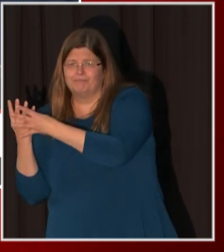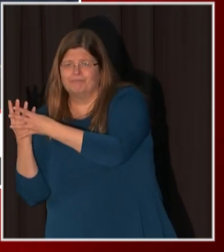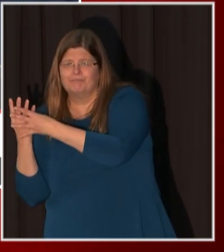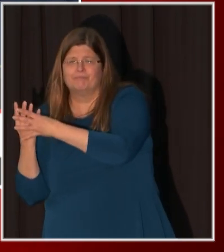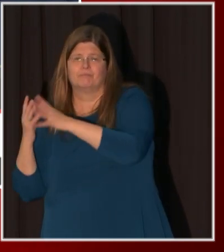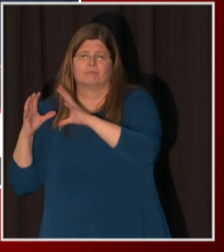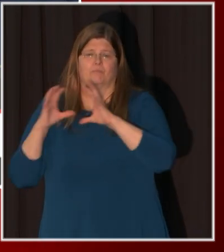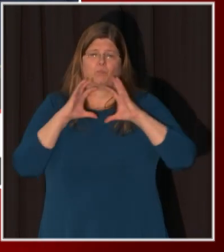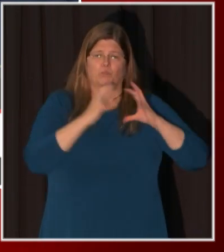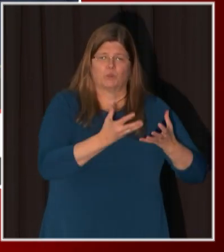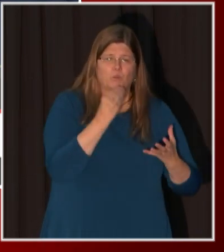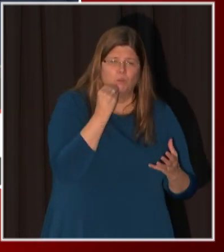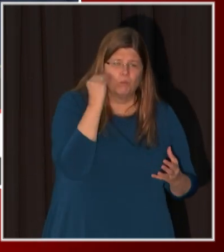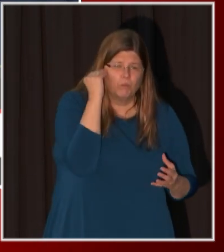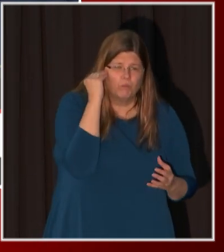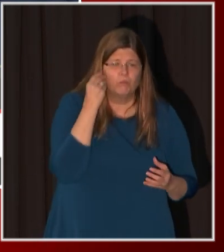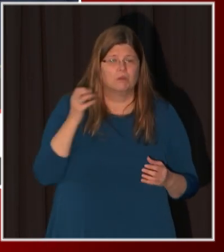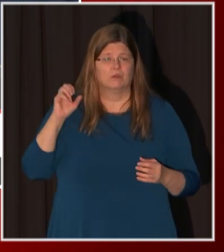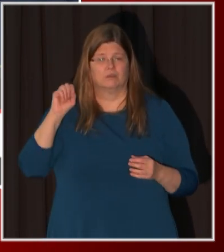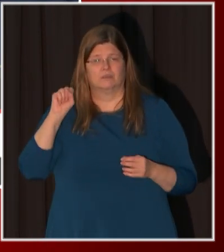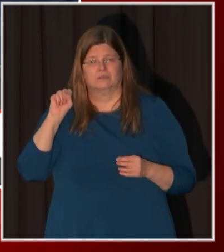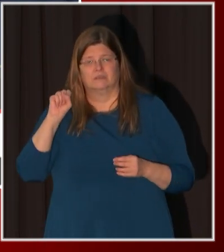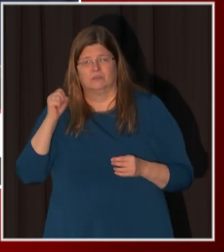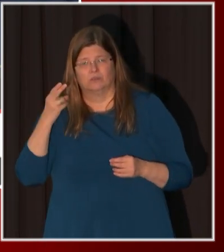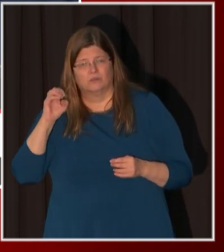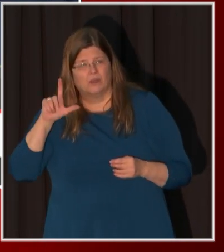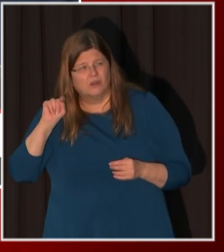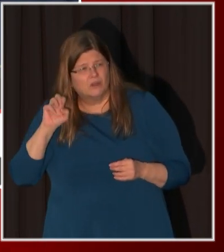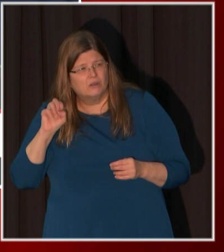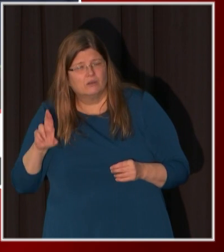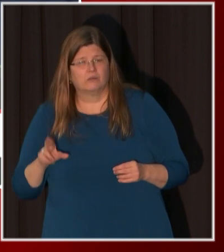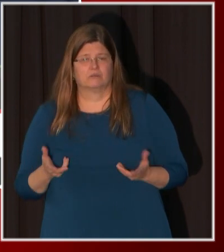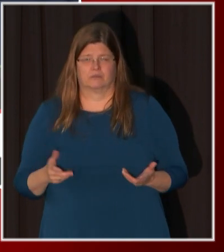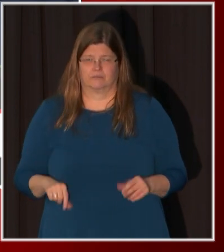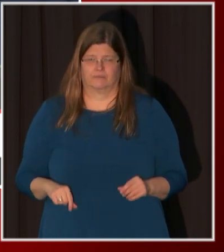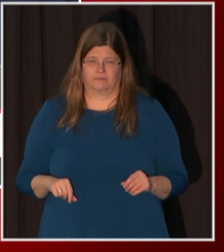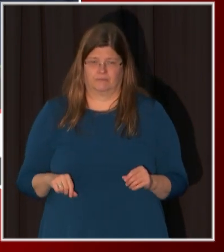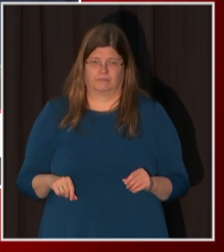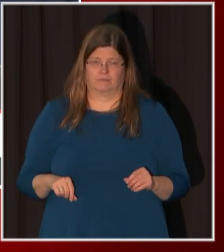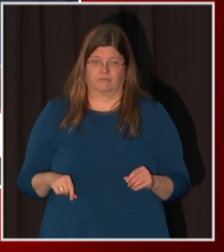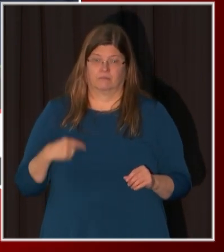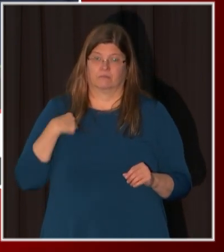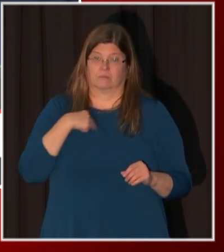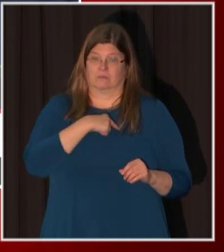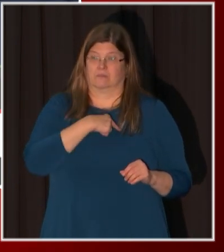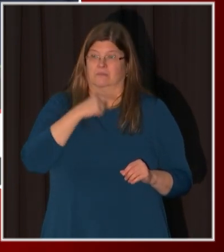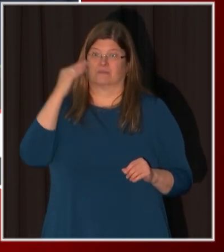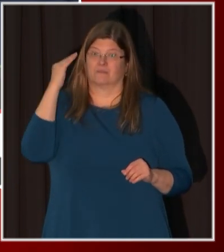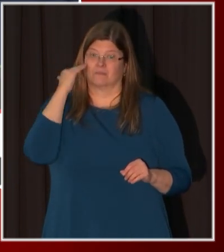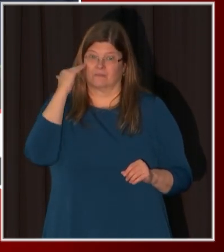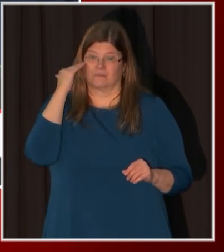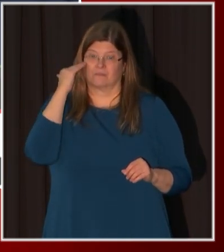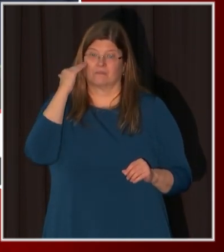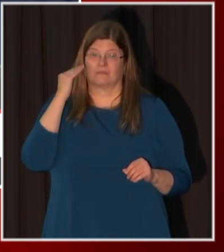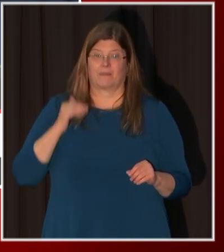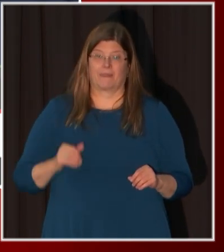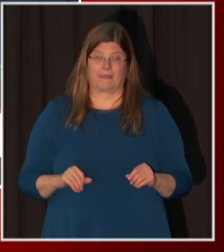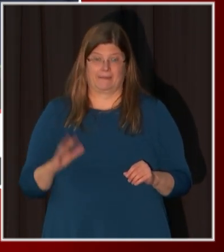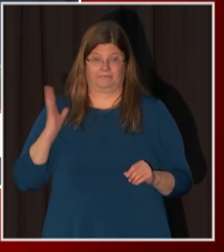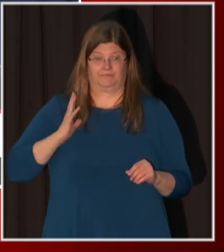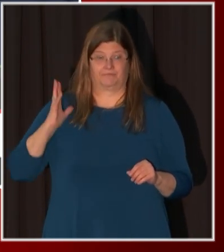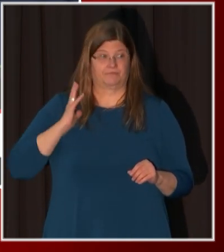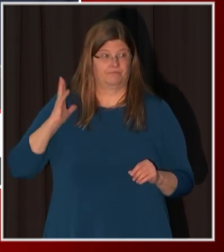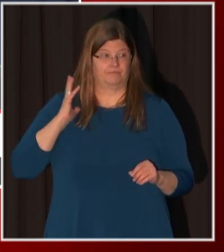low barrier shelters and have developed a lot of policies around that. We know that in the earlier days of